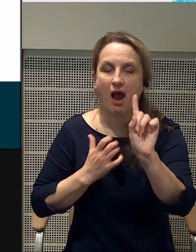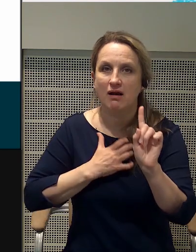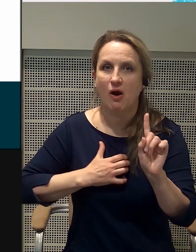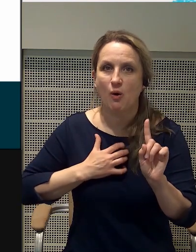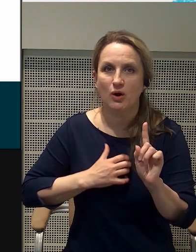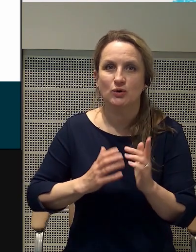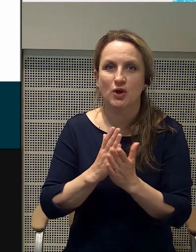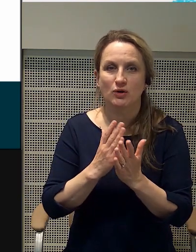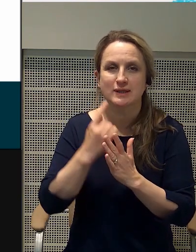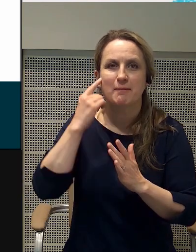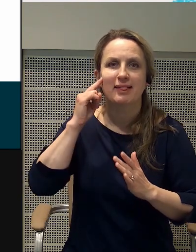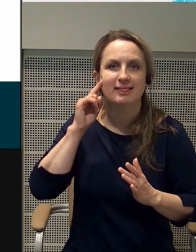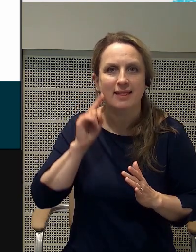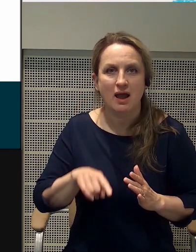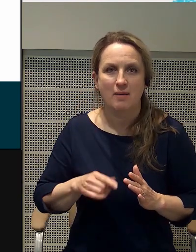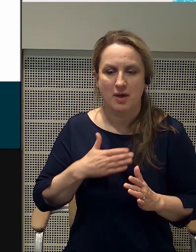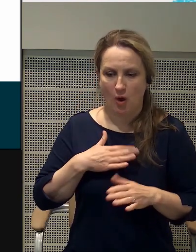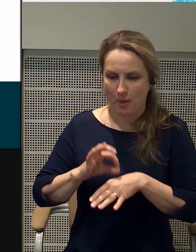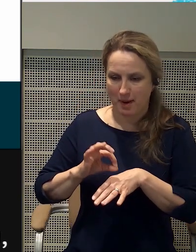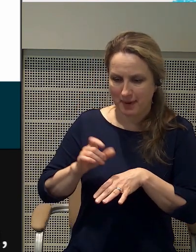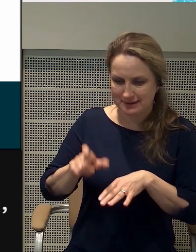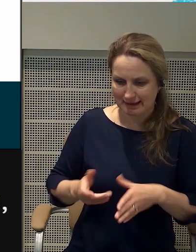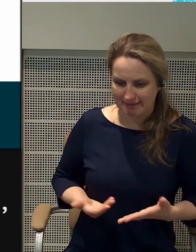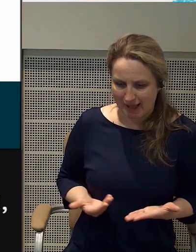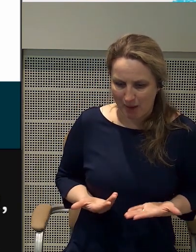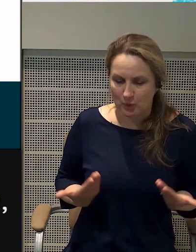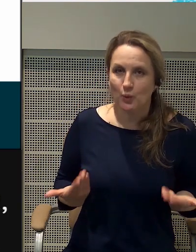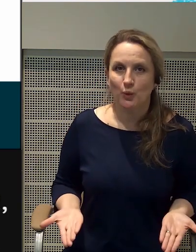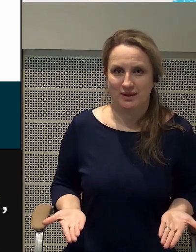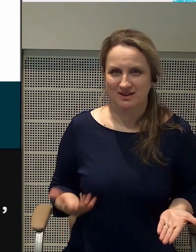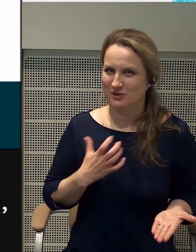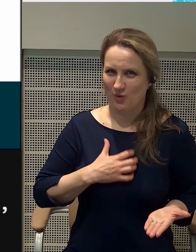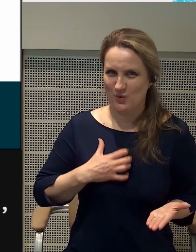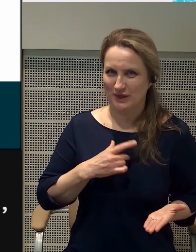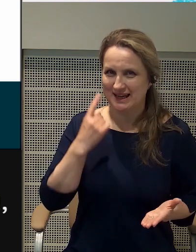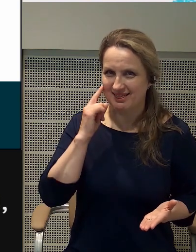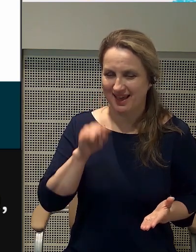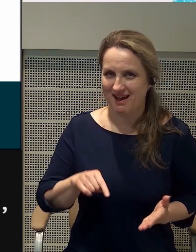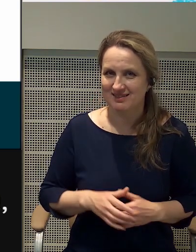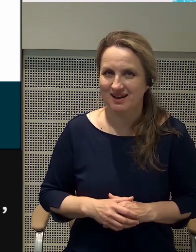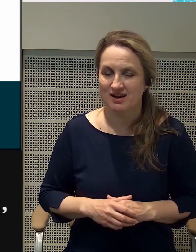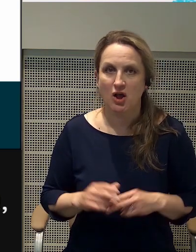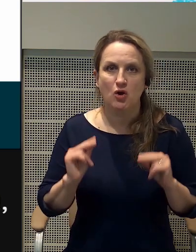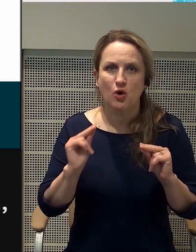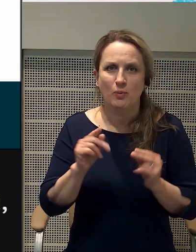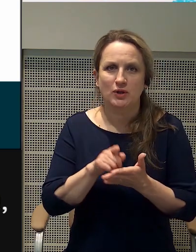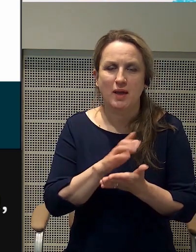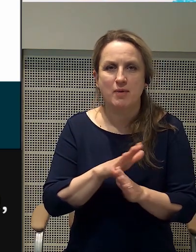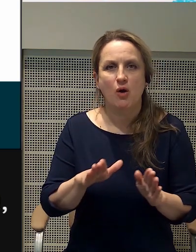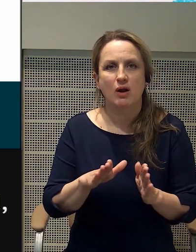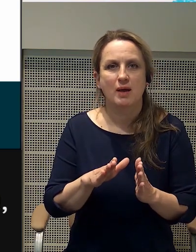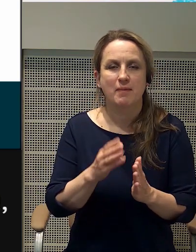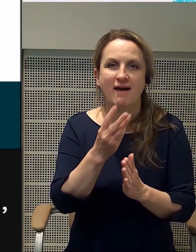give questionnaires to the patients. You can, of course. You can give them paper questionnaires, you can have them online questionnaires. But the main thing is